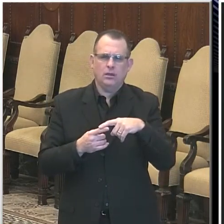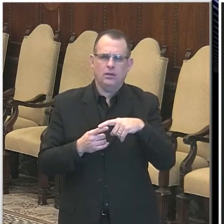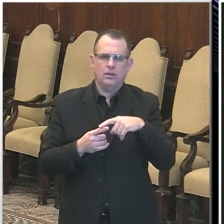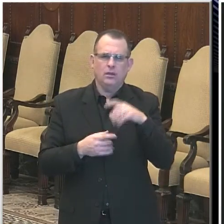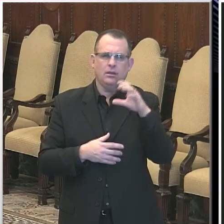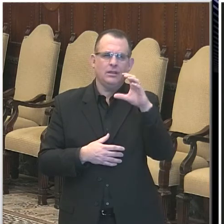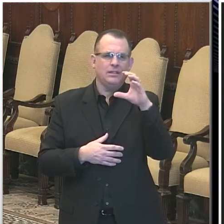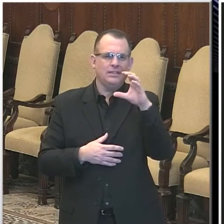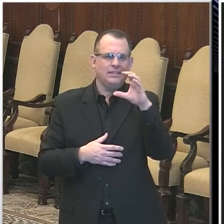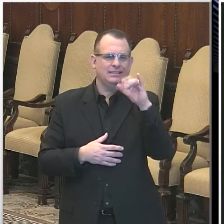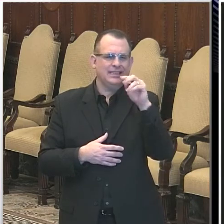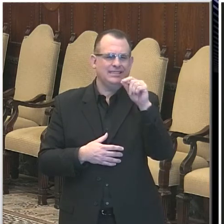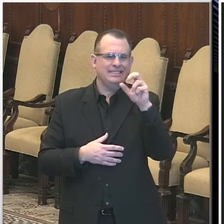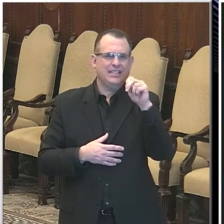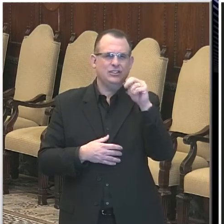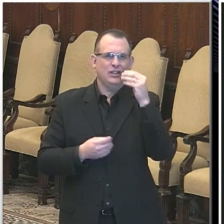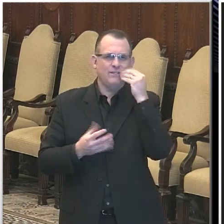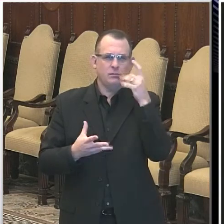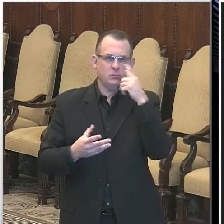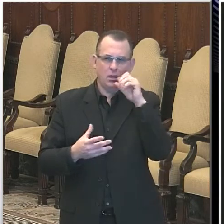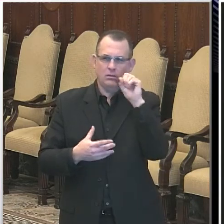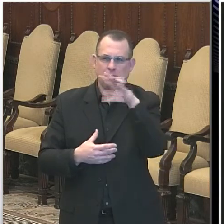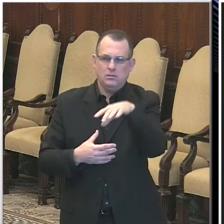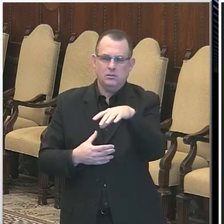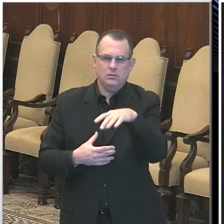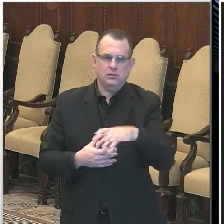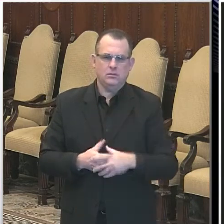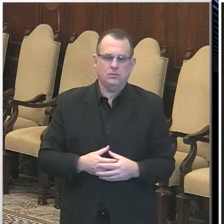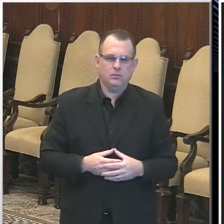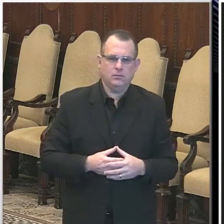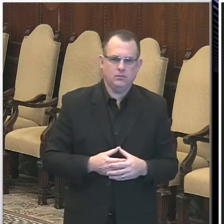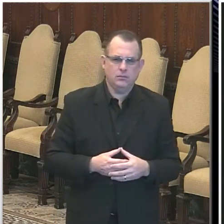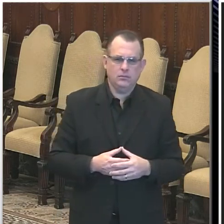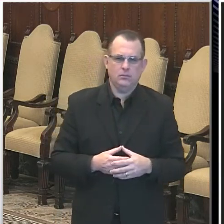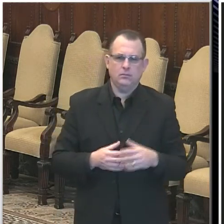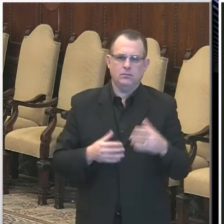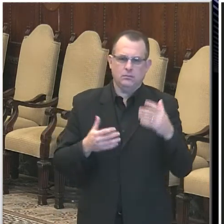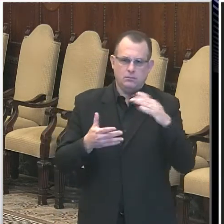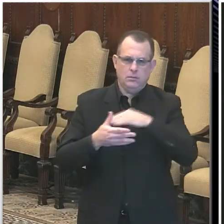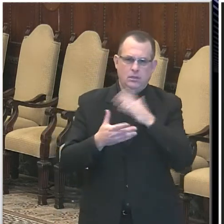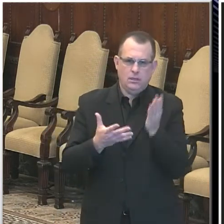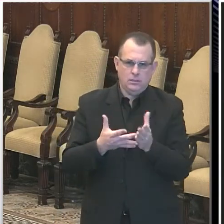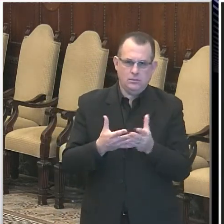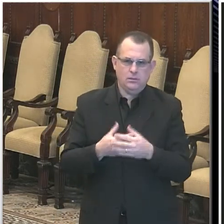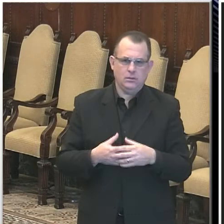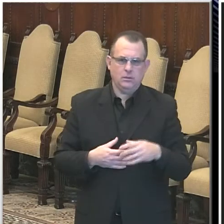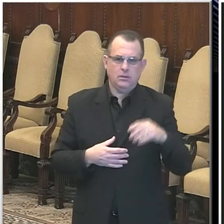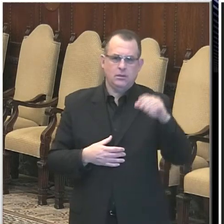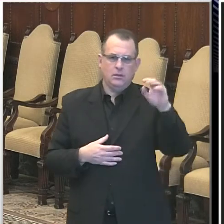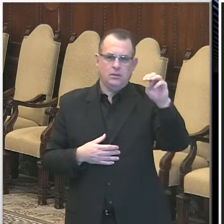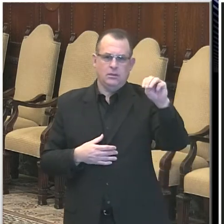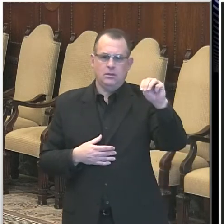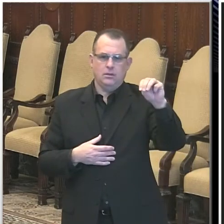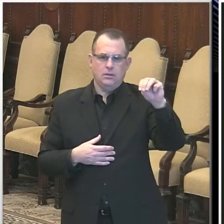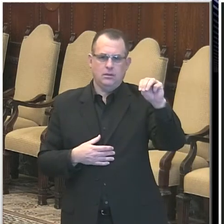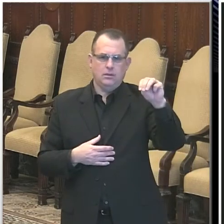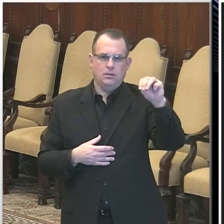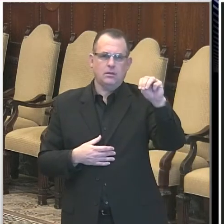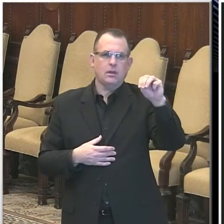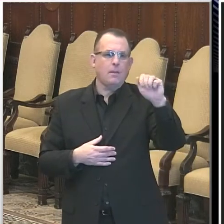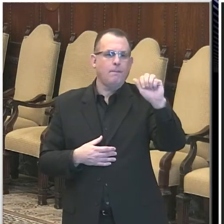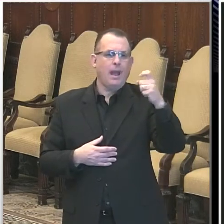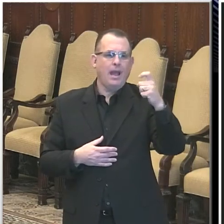Okay, thank you, Pat. Now we are going to go to Max Marin with Billy Penn. Max? Hi,